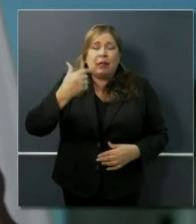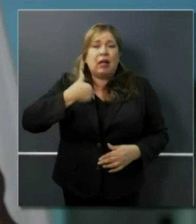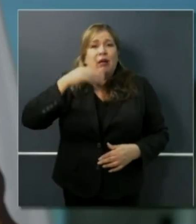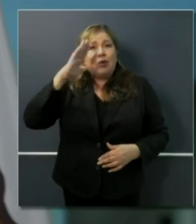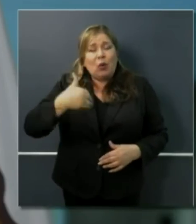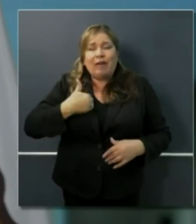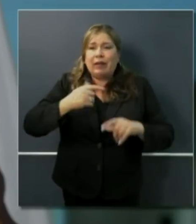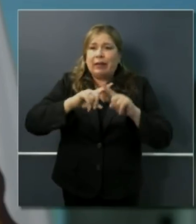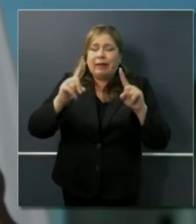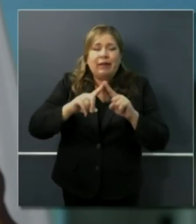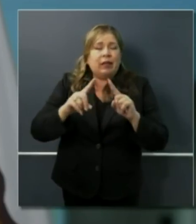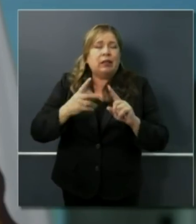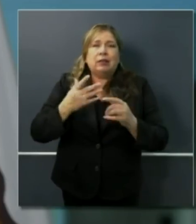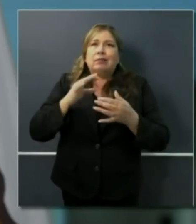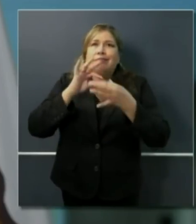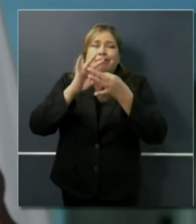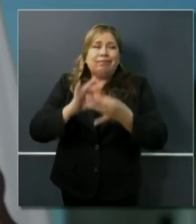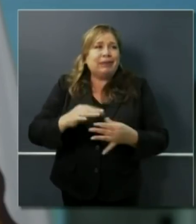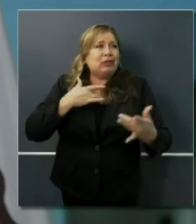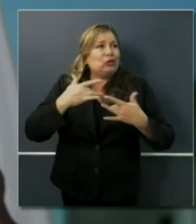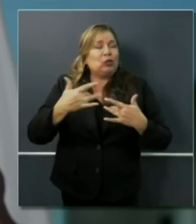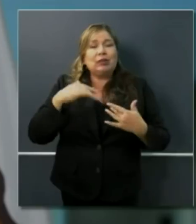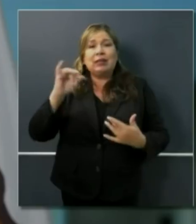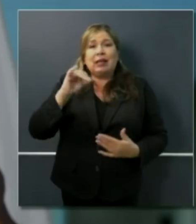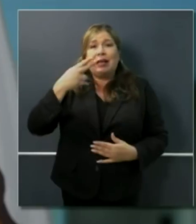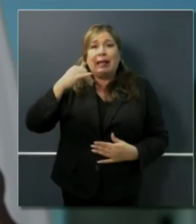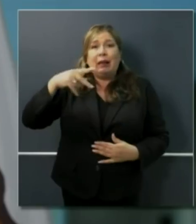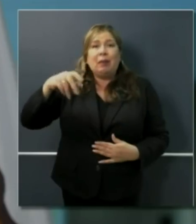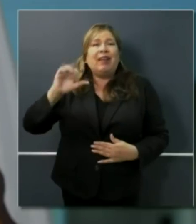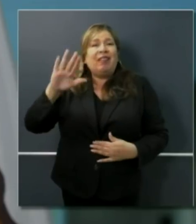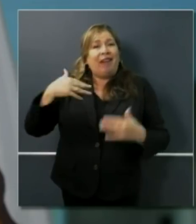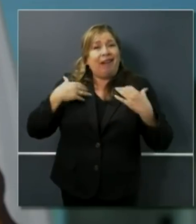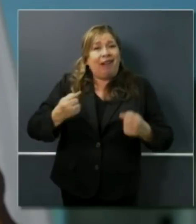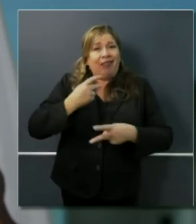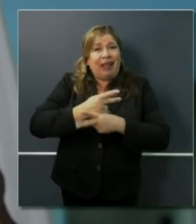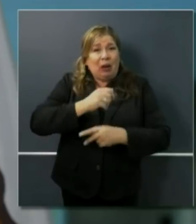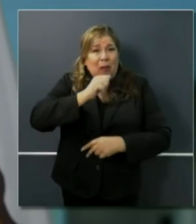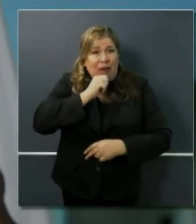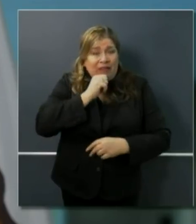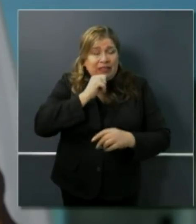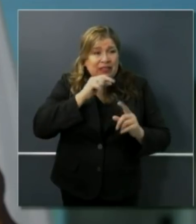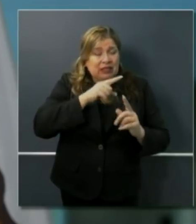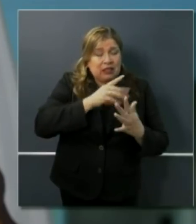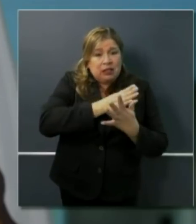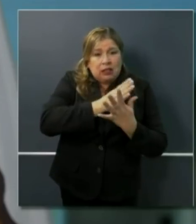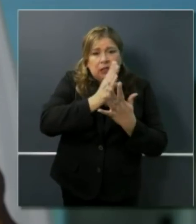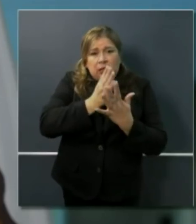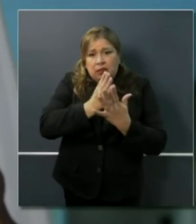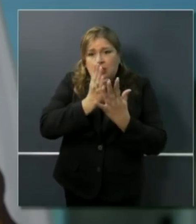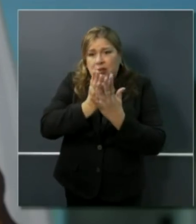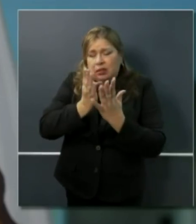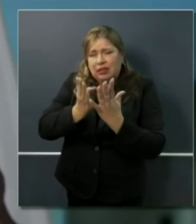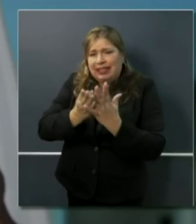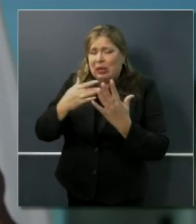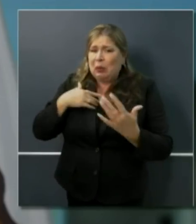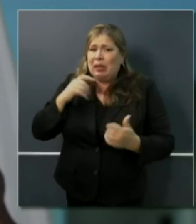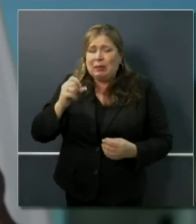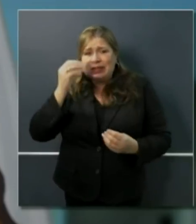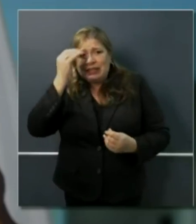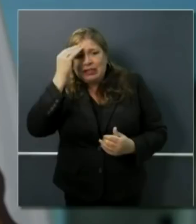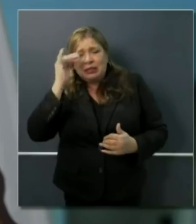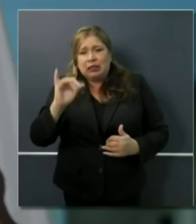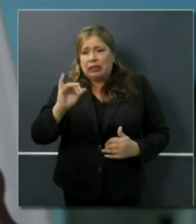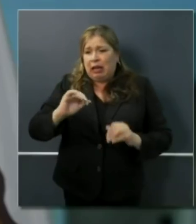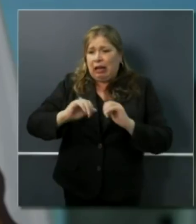concerns, issues related to all these issues where we have to also be thoughtful in terms of how